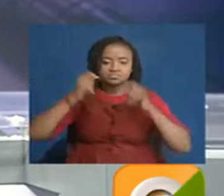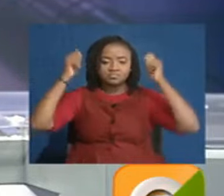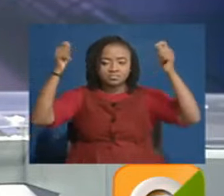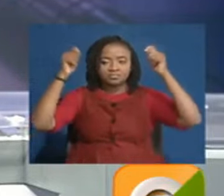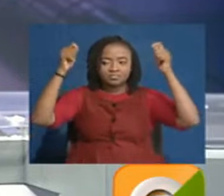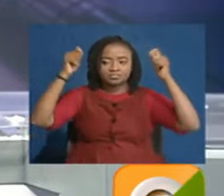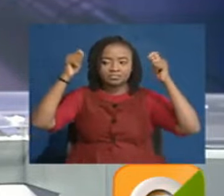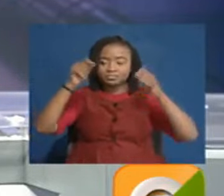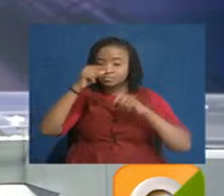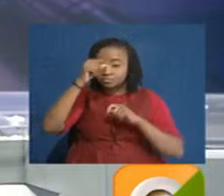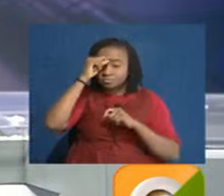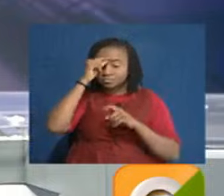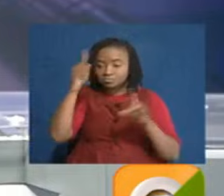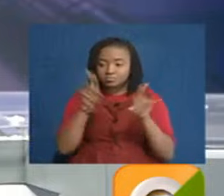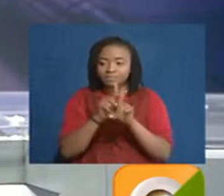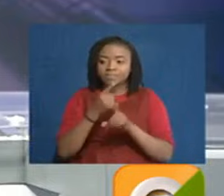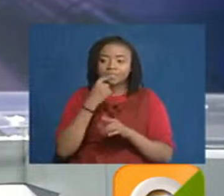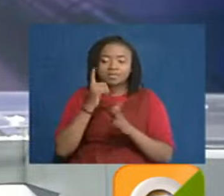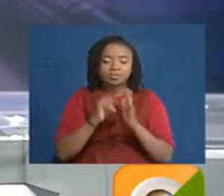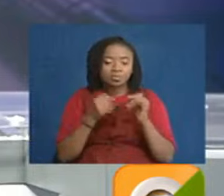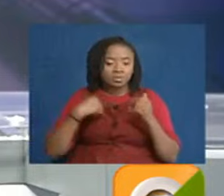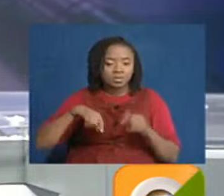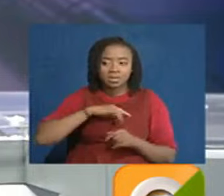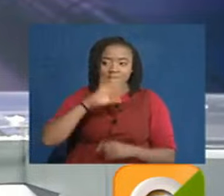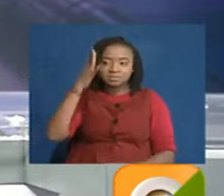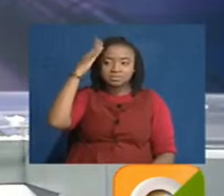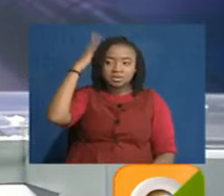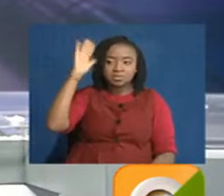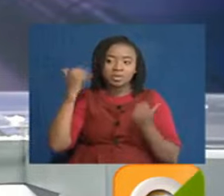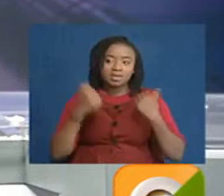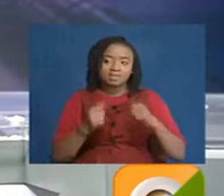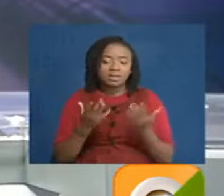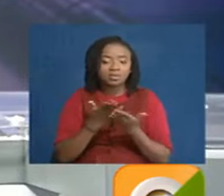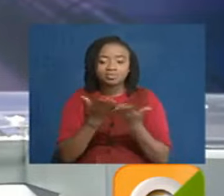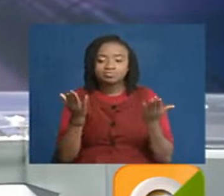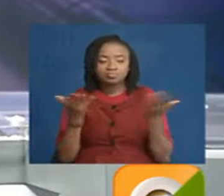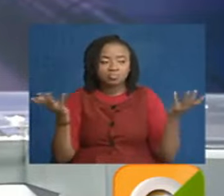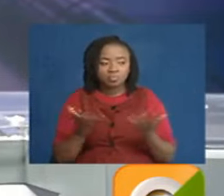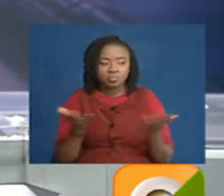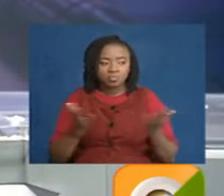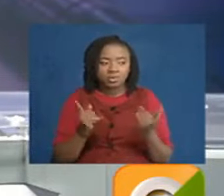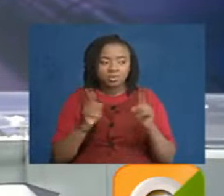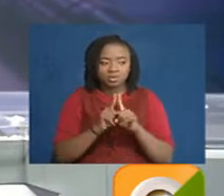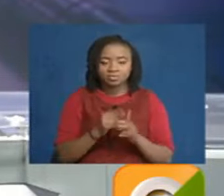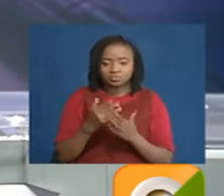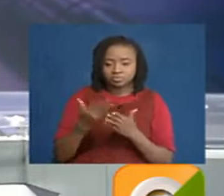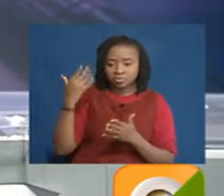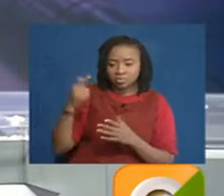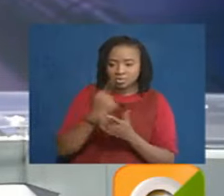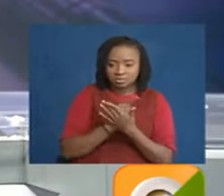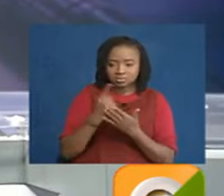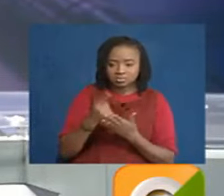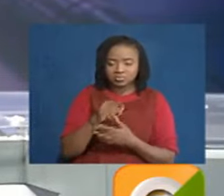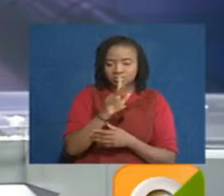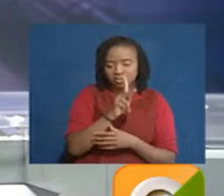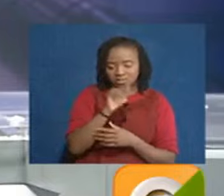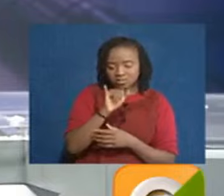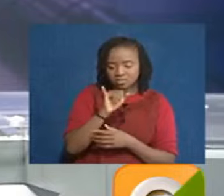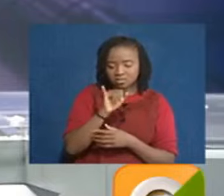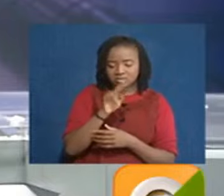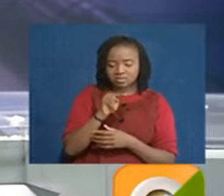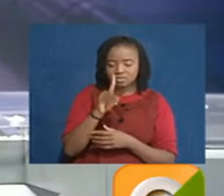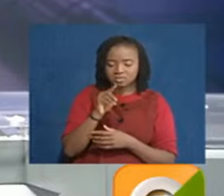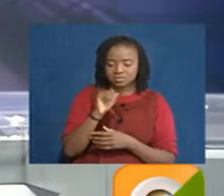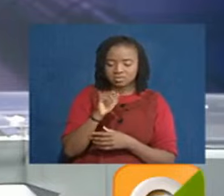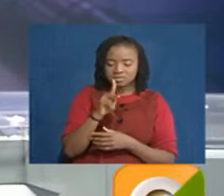not aware of their whereabouts. Last week, Interior Cabinet Secretary Professor Kithure Kindiki revealed that